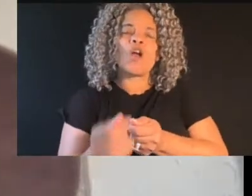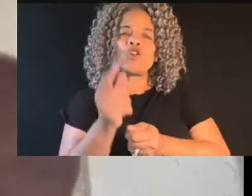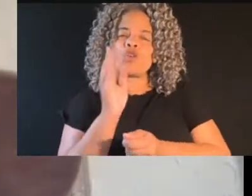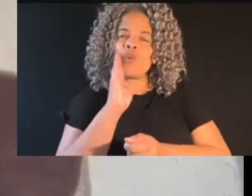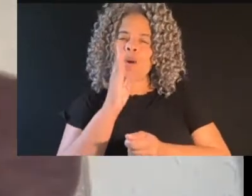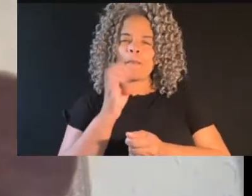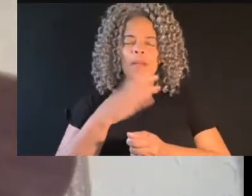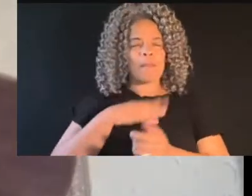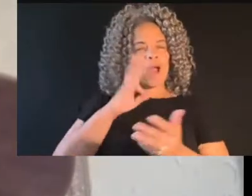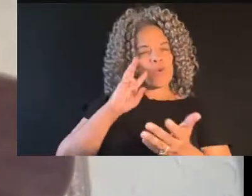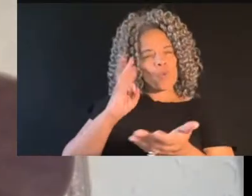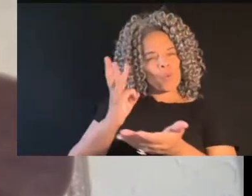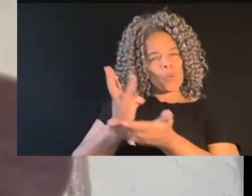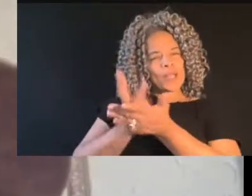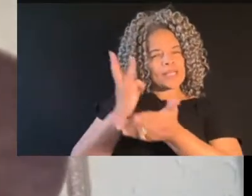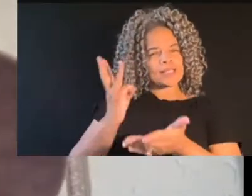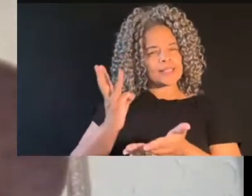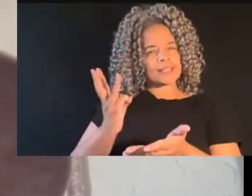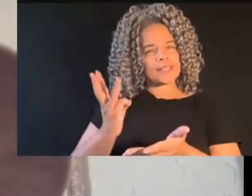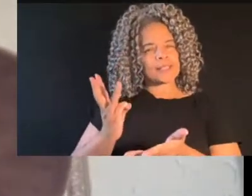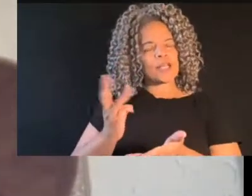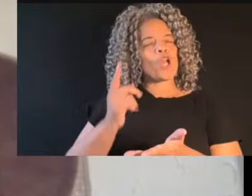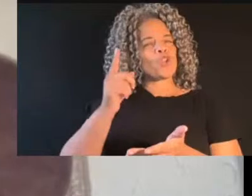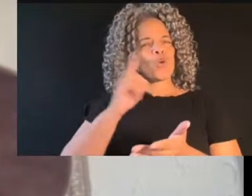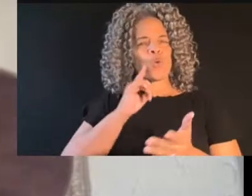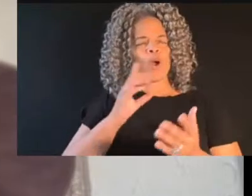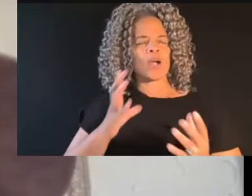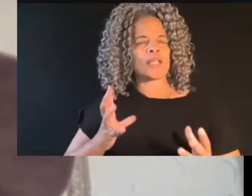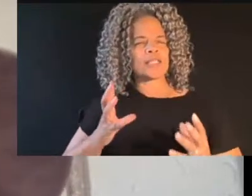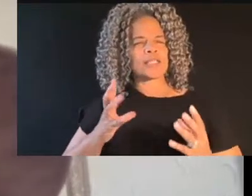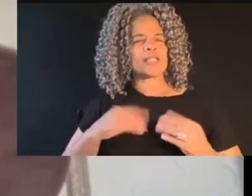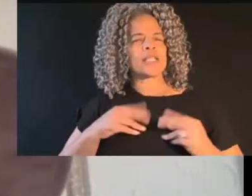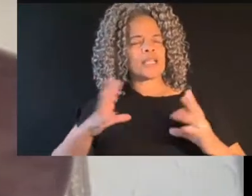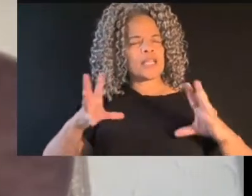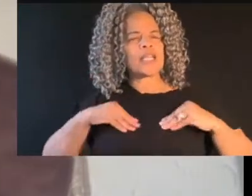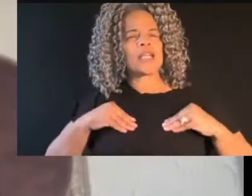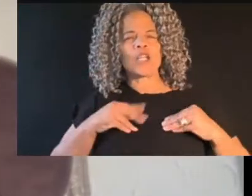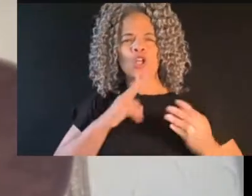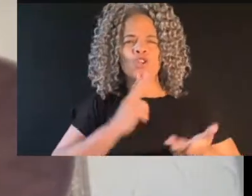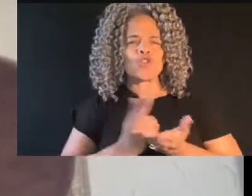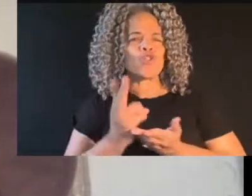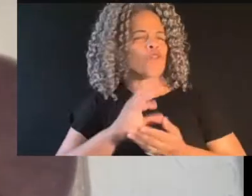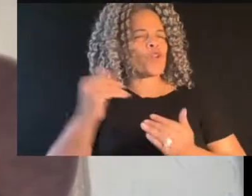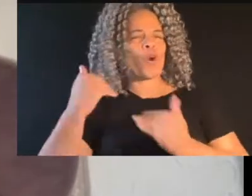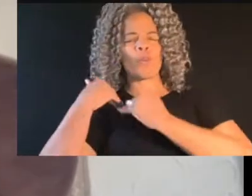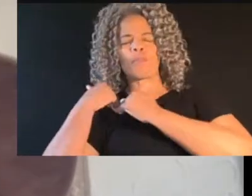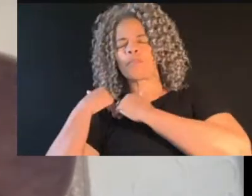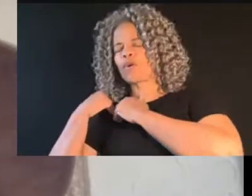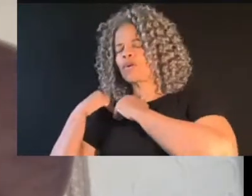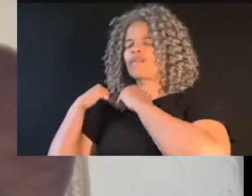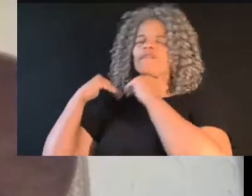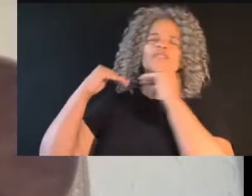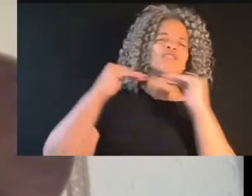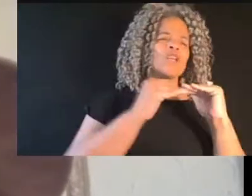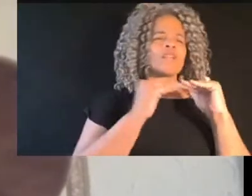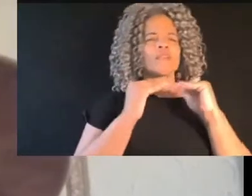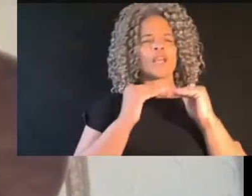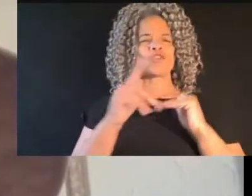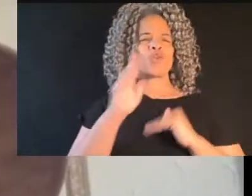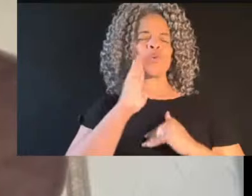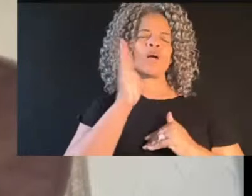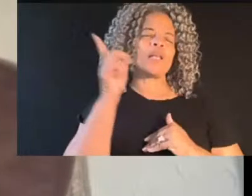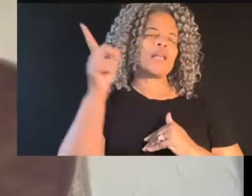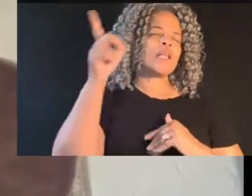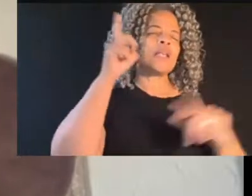my witness. You'll concede to the truth. No burden of justification. You will listen